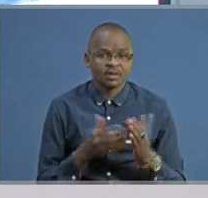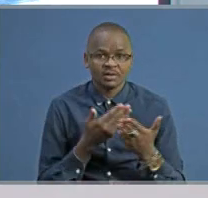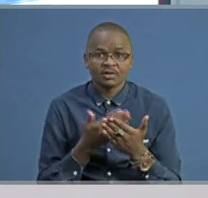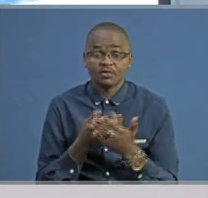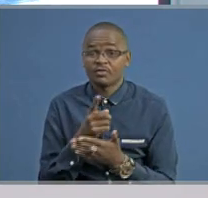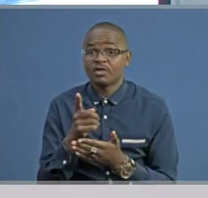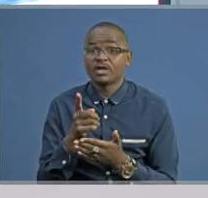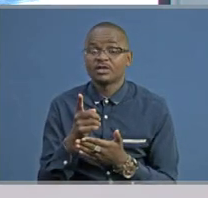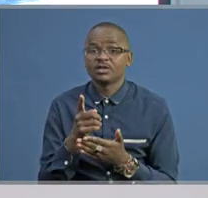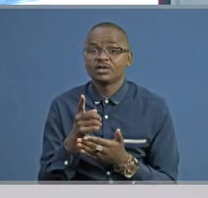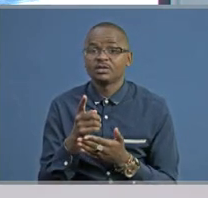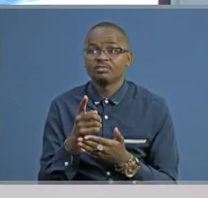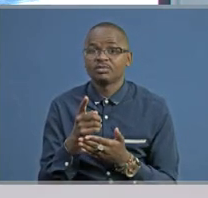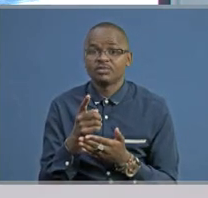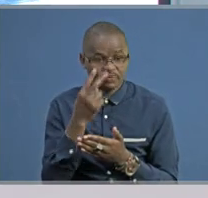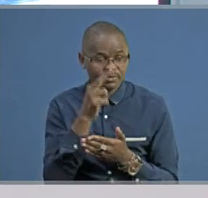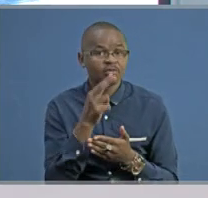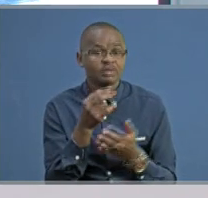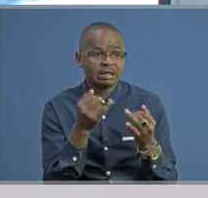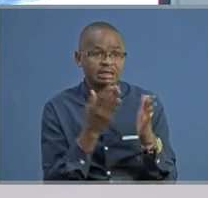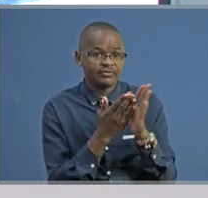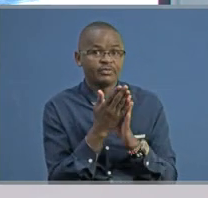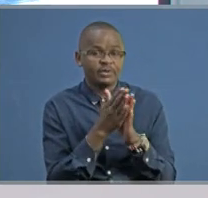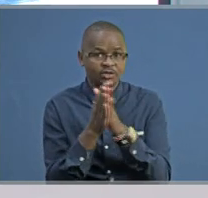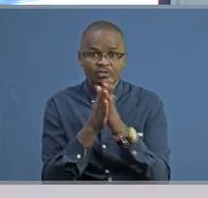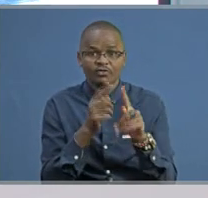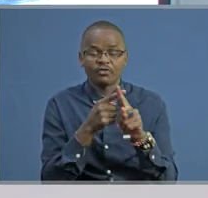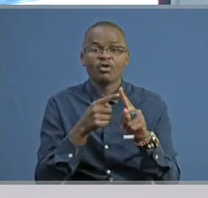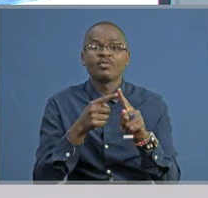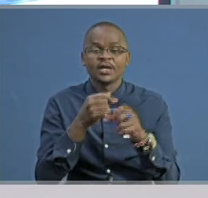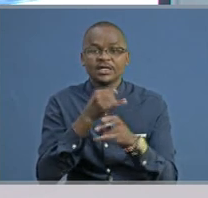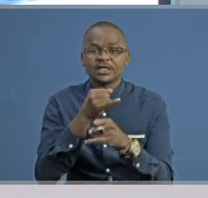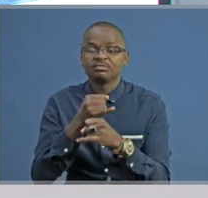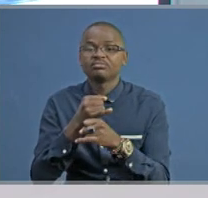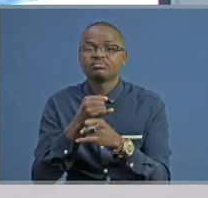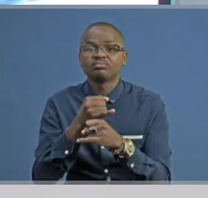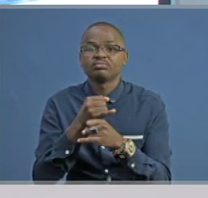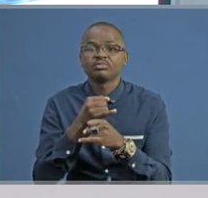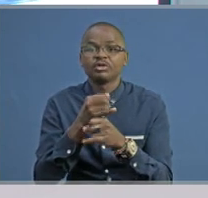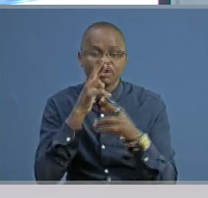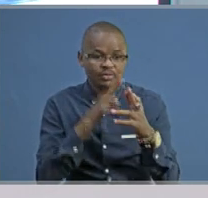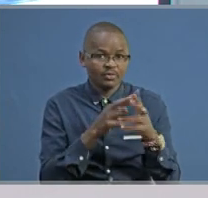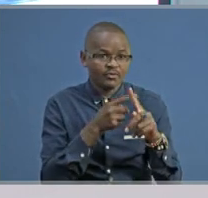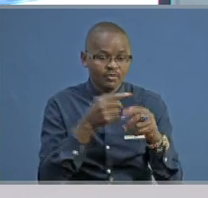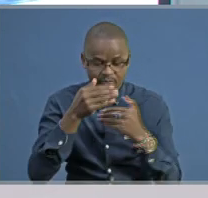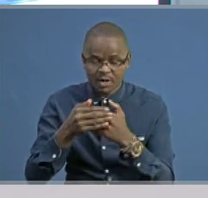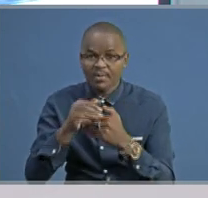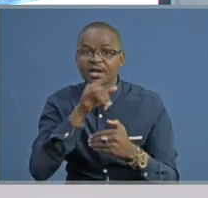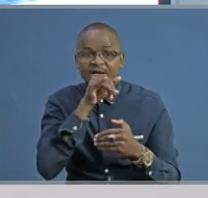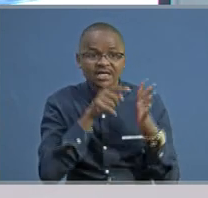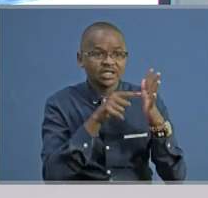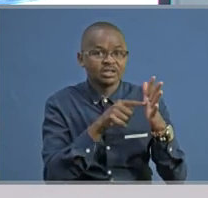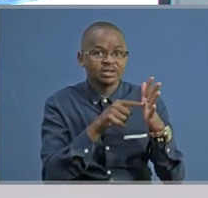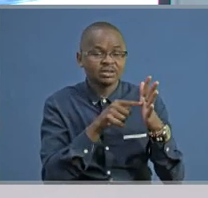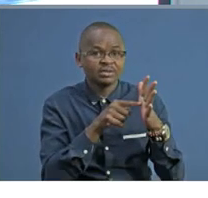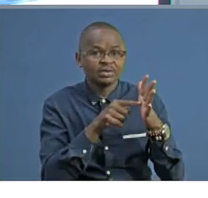Thank you, Nancy Uchida, for that update. Let's take a look at the developing stories from the International News Desk. Reports from neighboring Uganda indicate